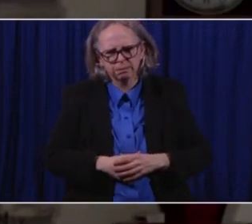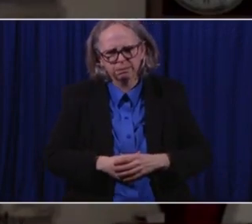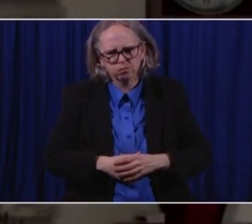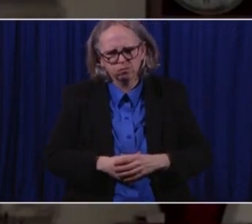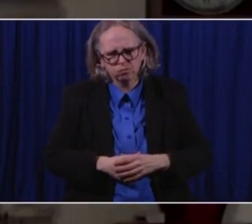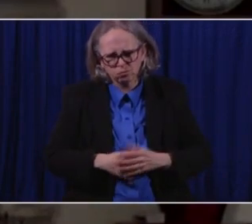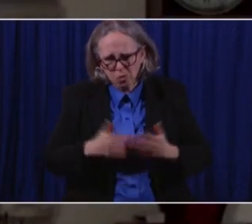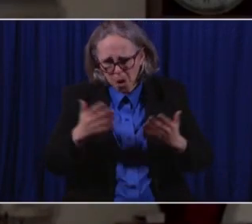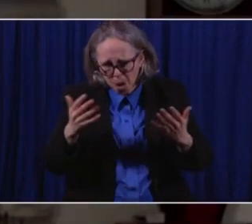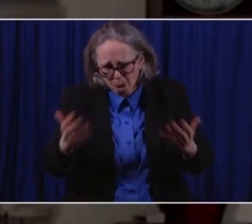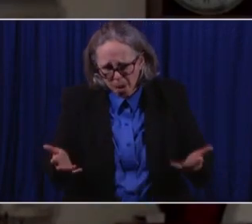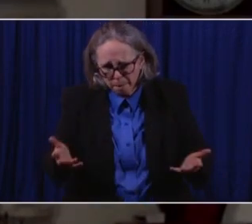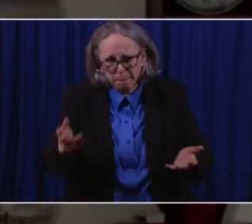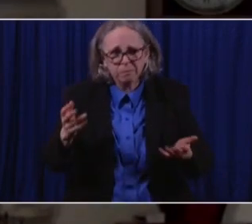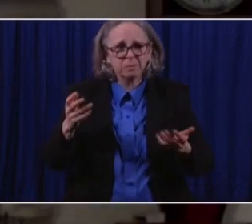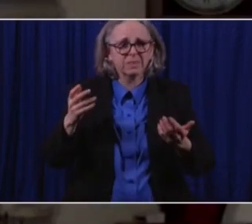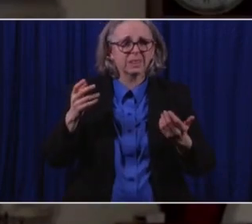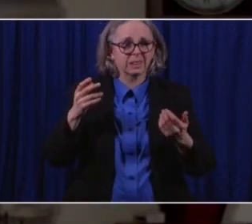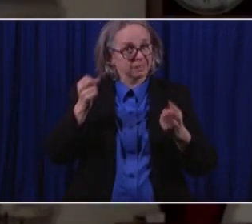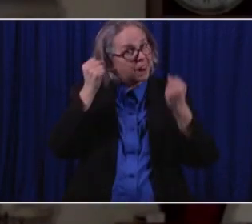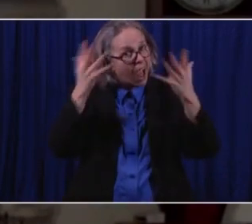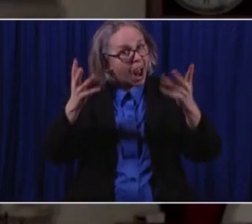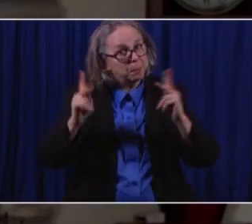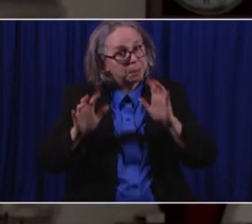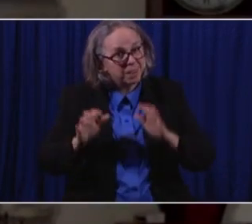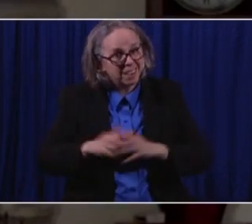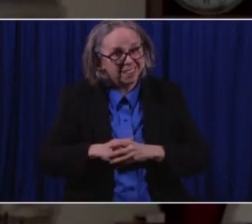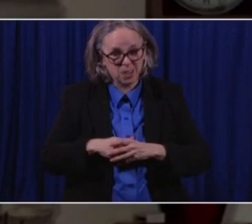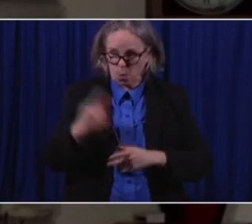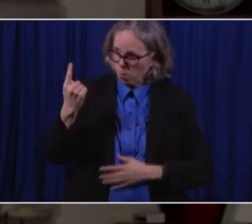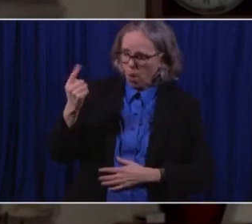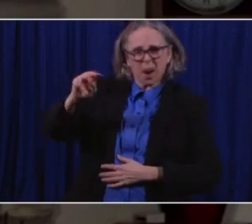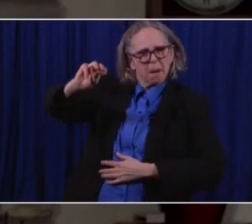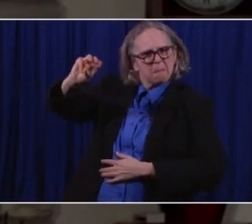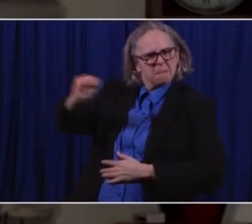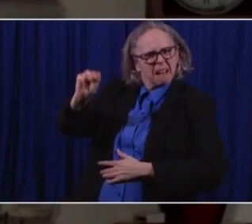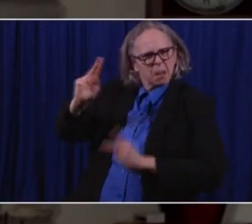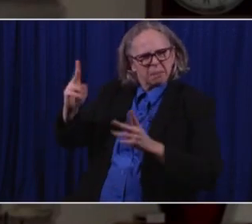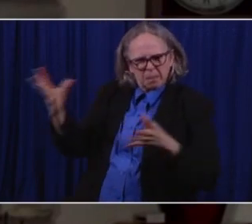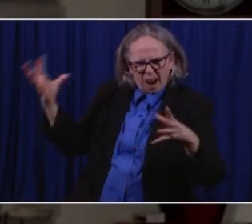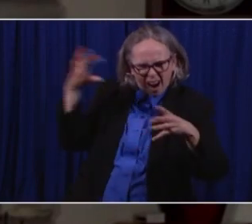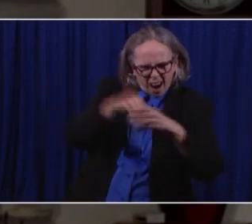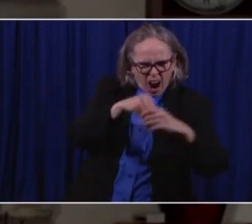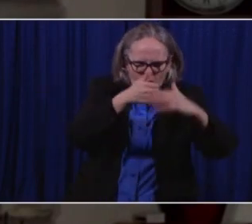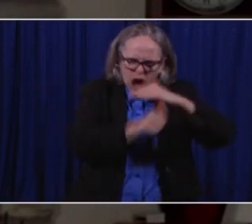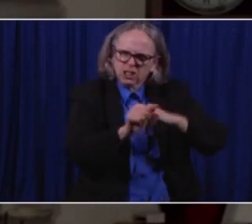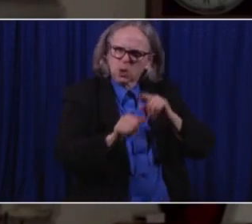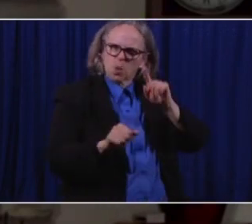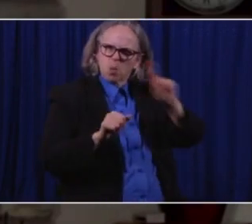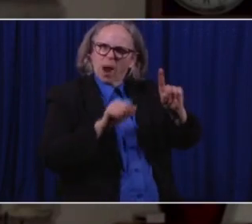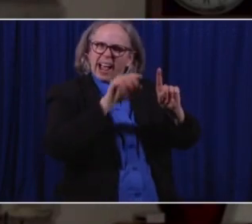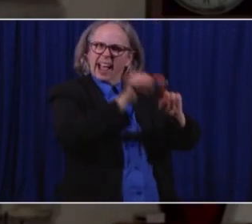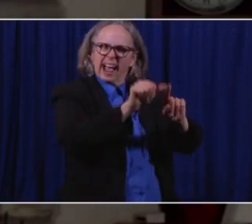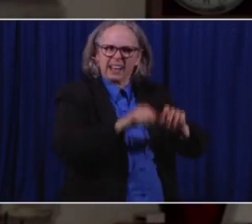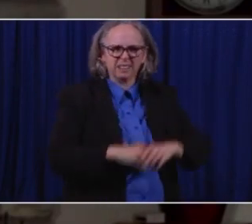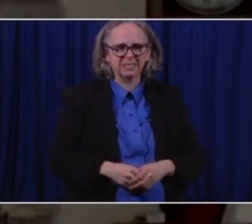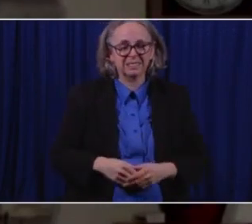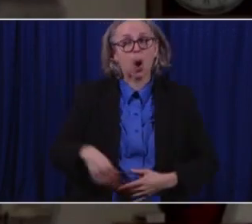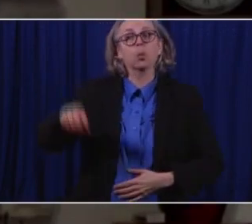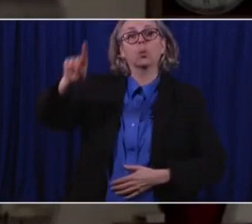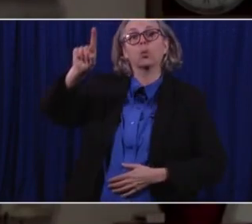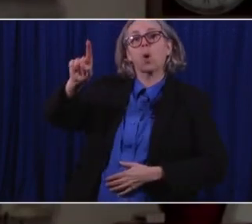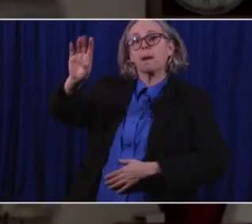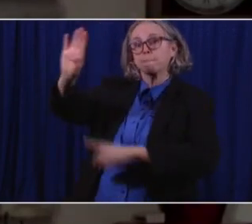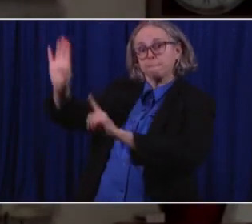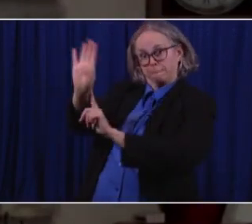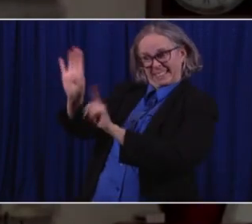it, but there's 1 million people in that group. Now let me turn to 1B that